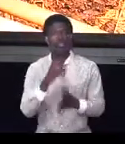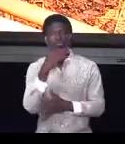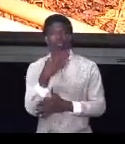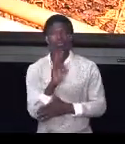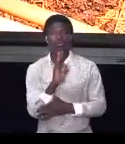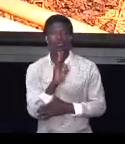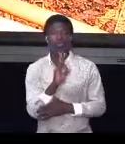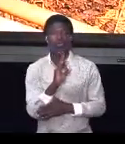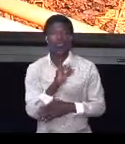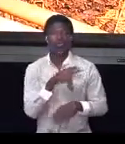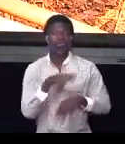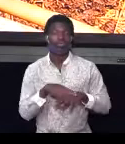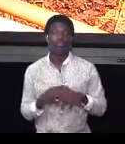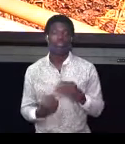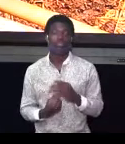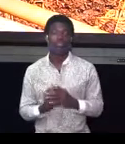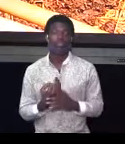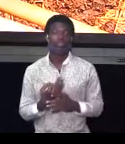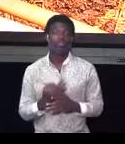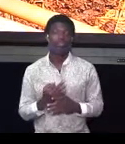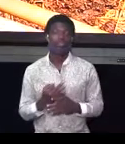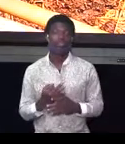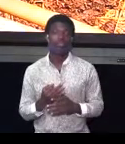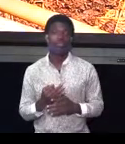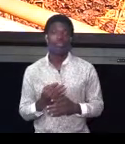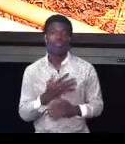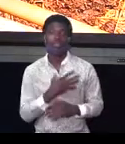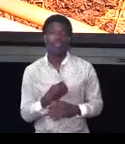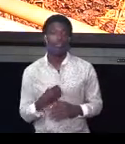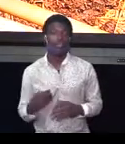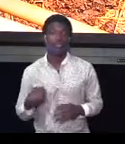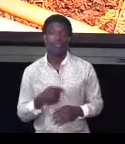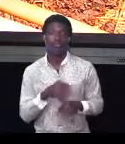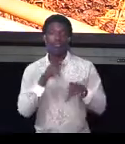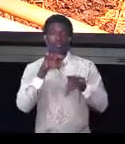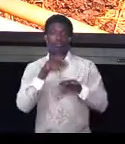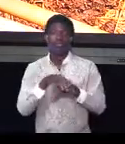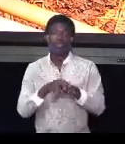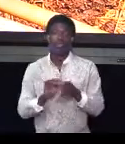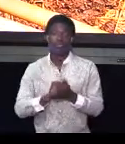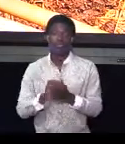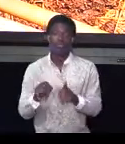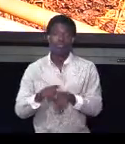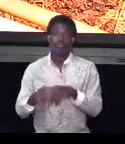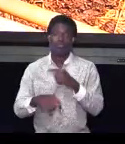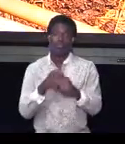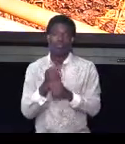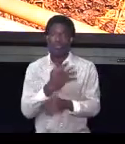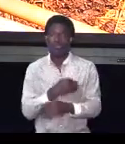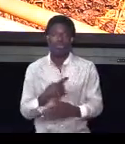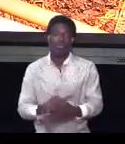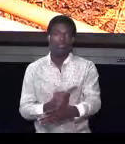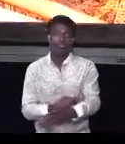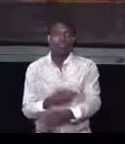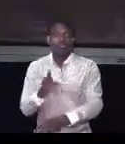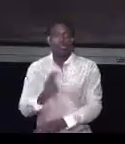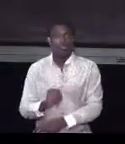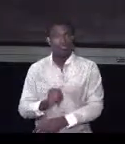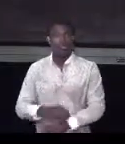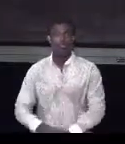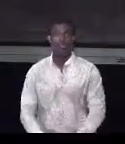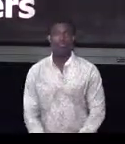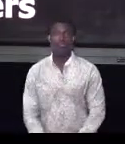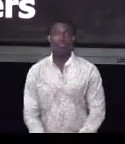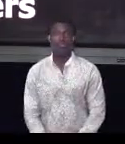example of natural fertilizer. So we look at those different types we have and discuss them.